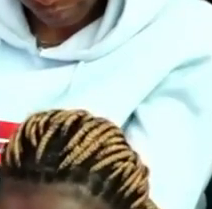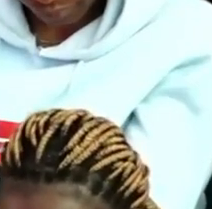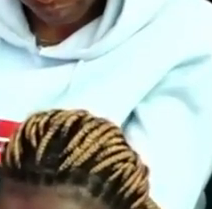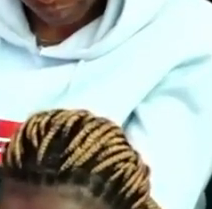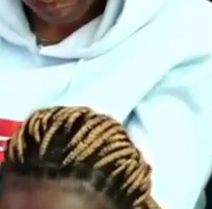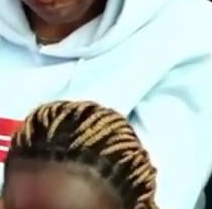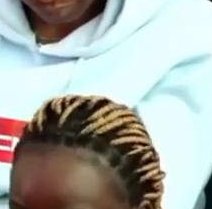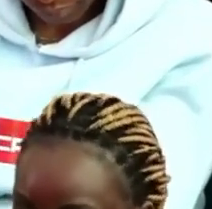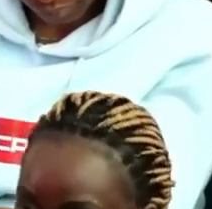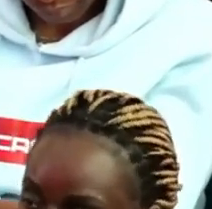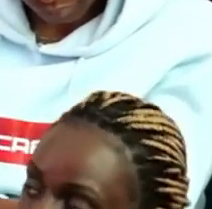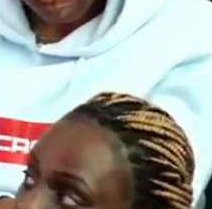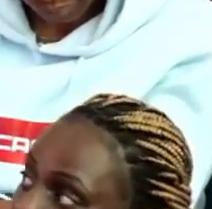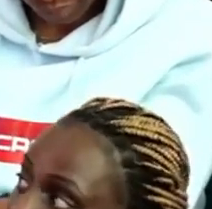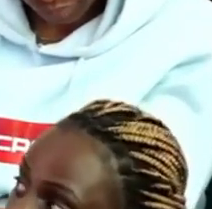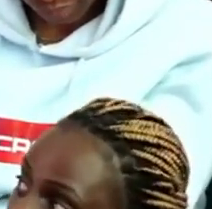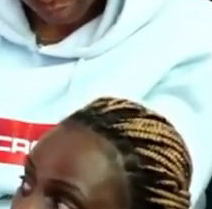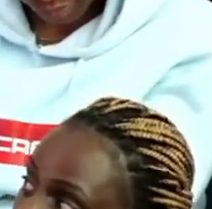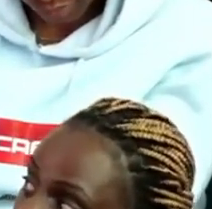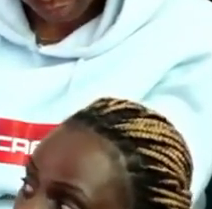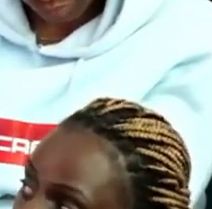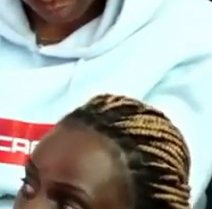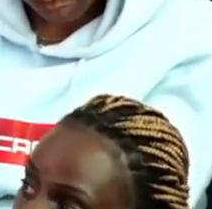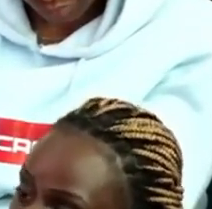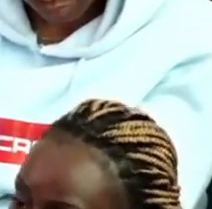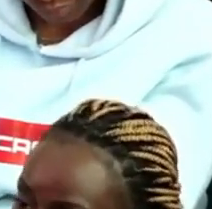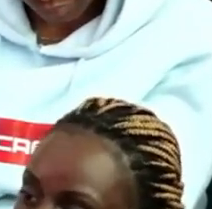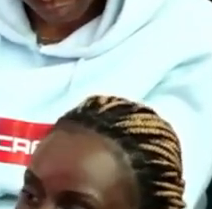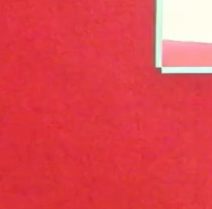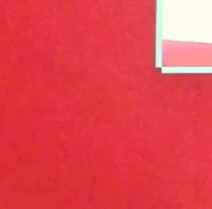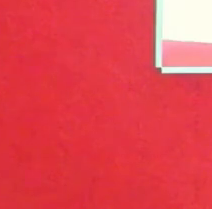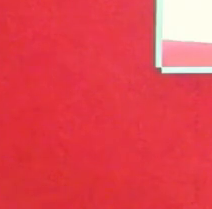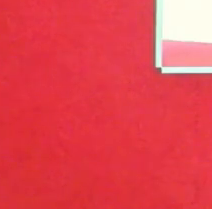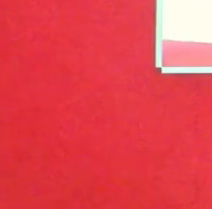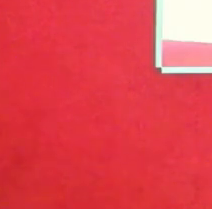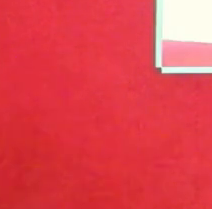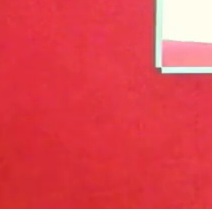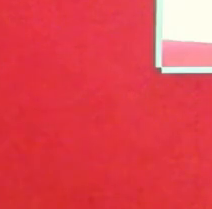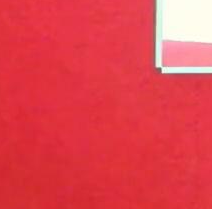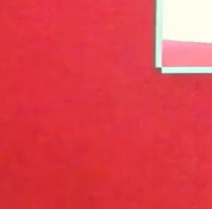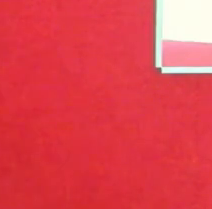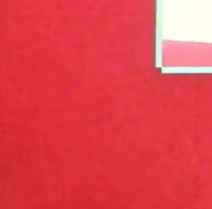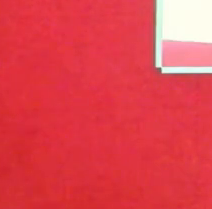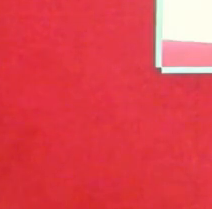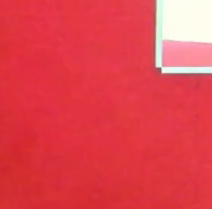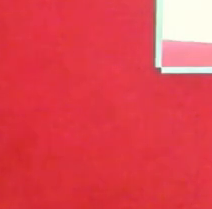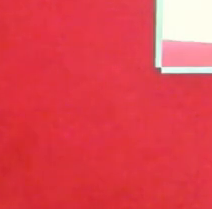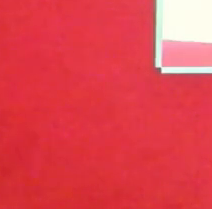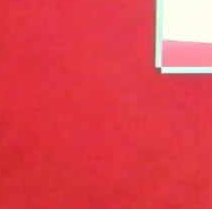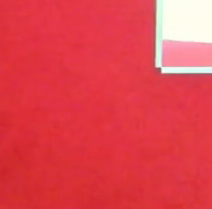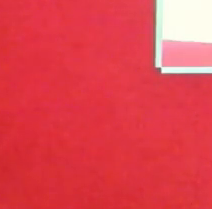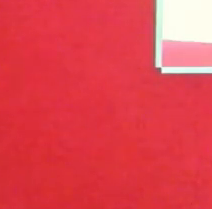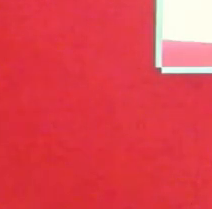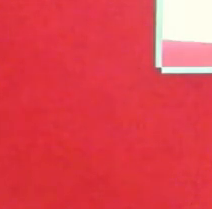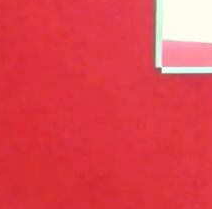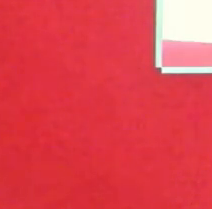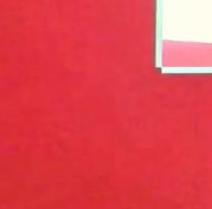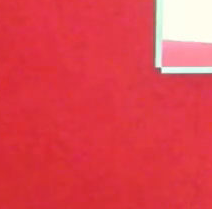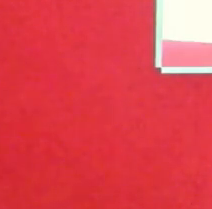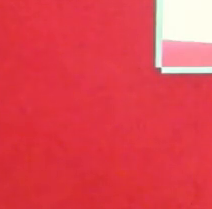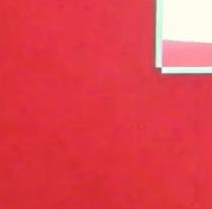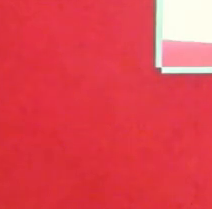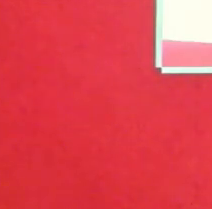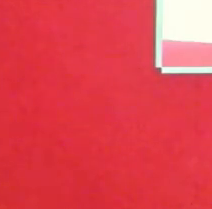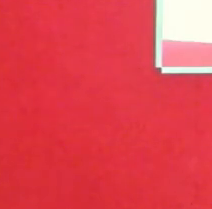continue there, then you take a step. Hallelujah. Amen. Develop hatred. Hey. Two, speak to